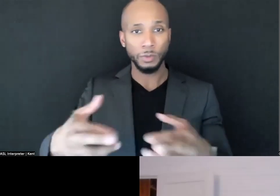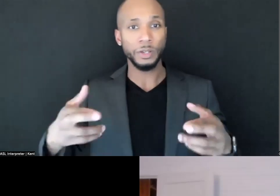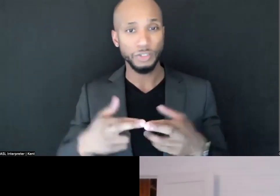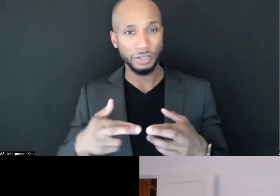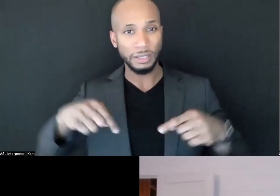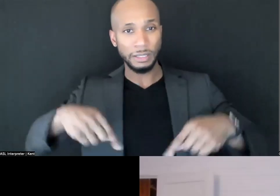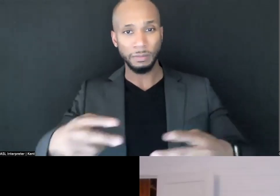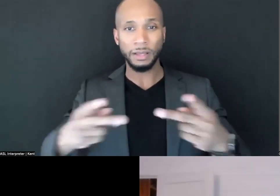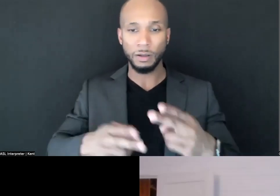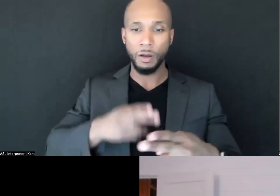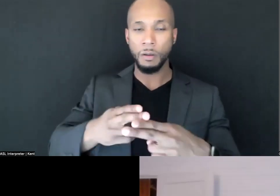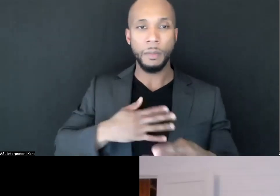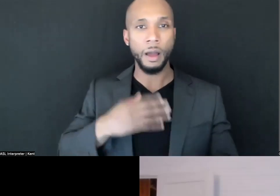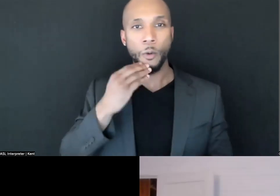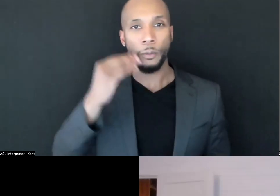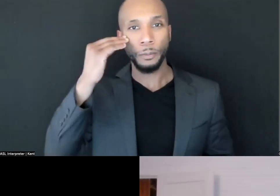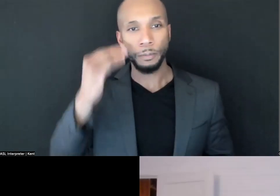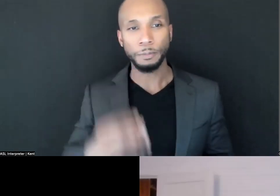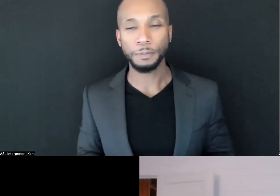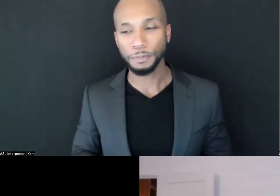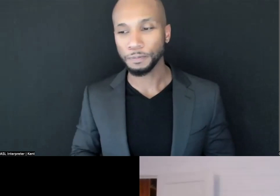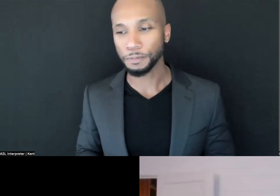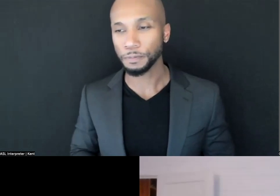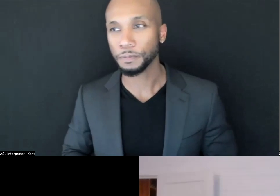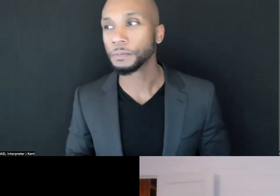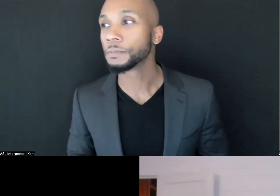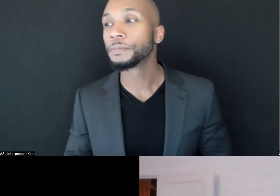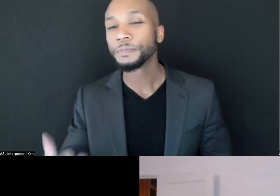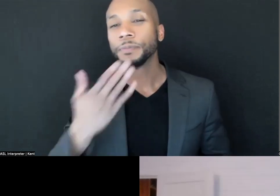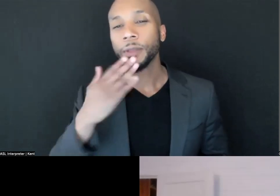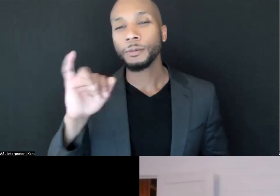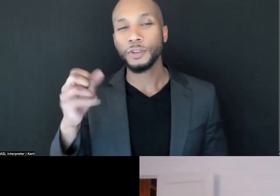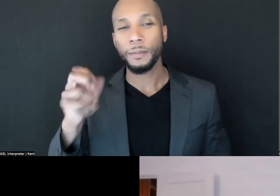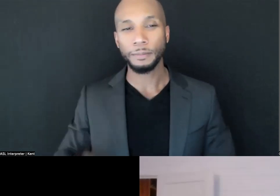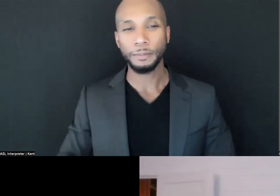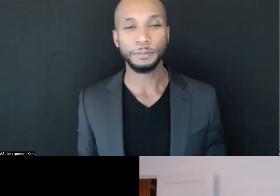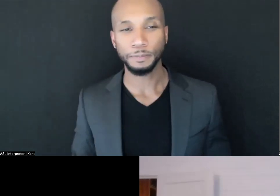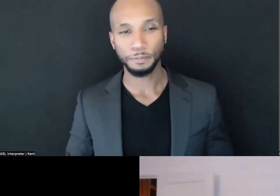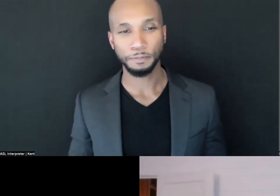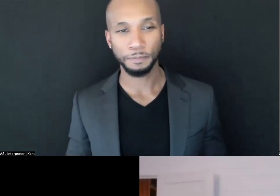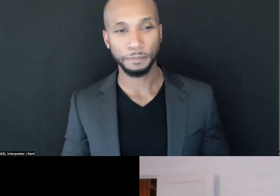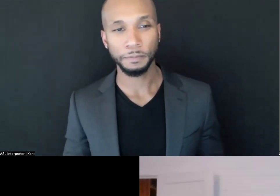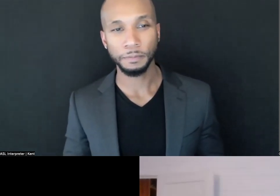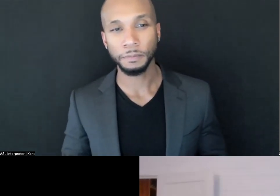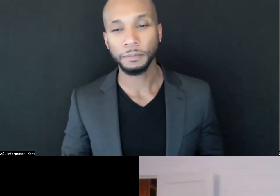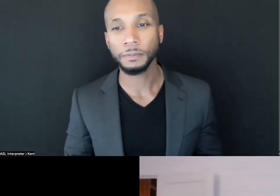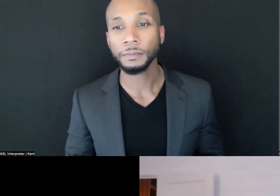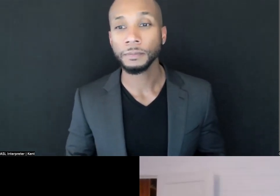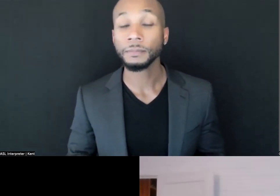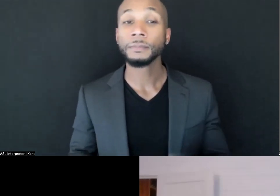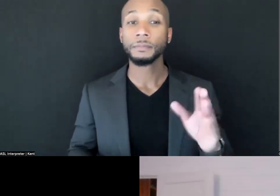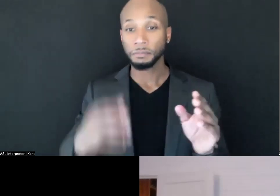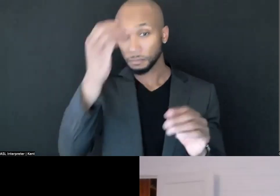home. So thank you, John. So, by the